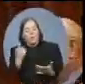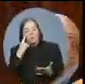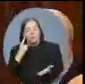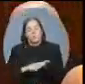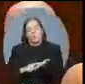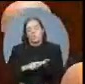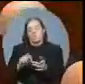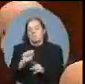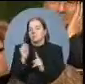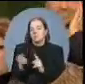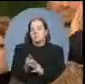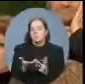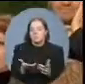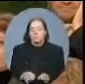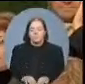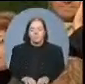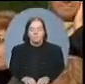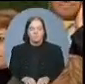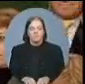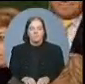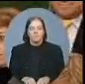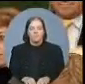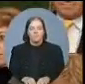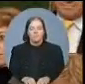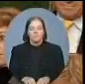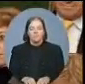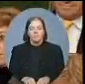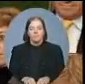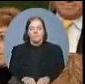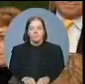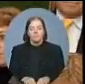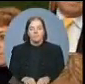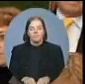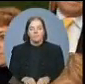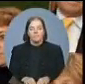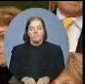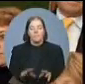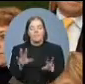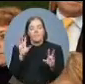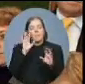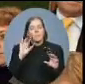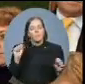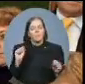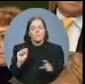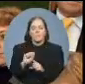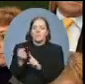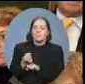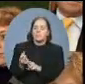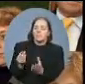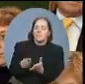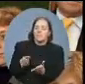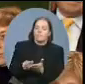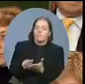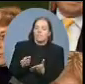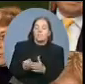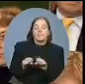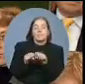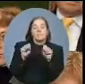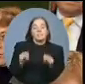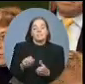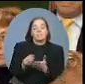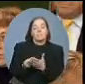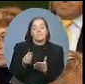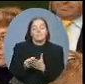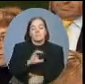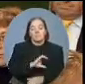Finance. Mr. Speaker, while Canada's financial system is the soundest in the world, the credit